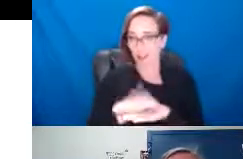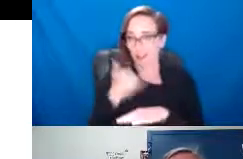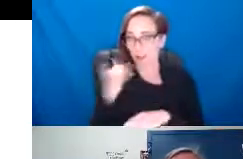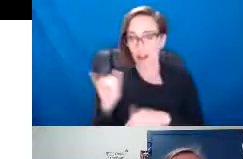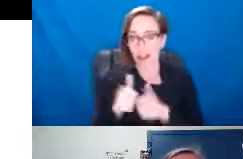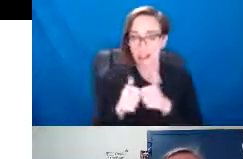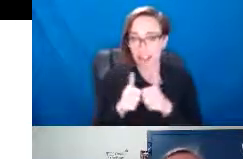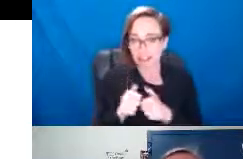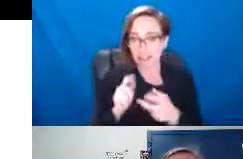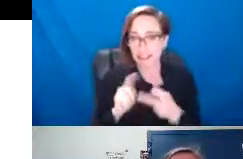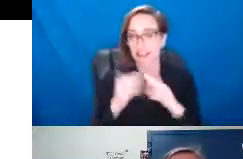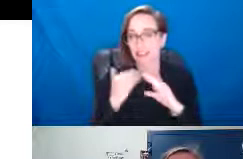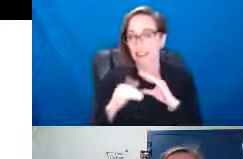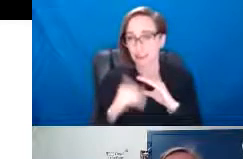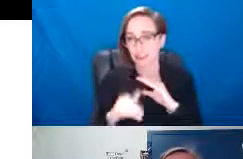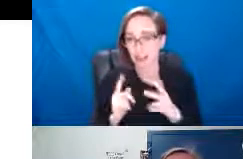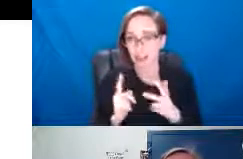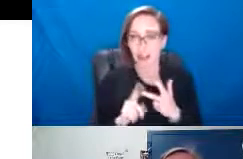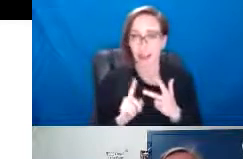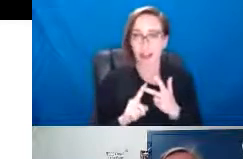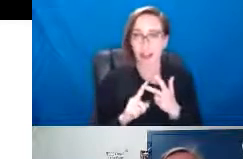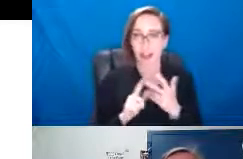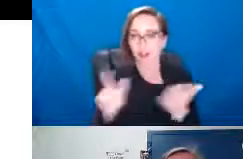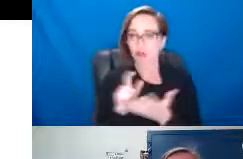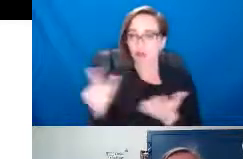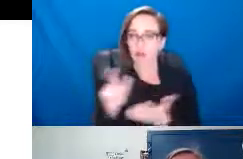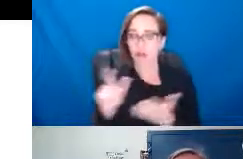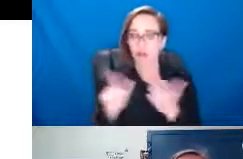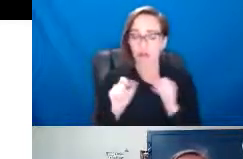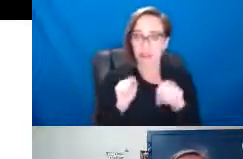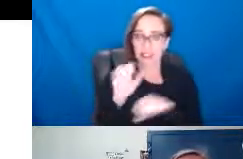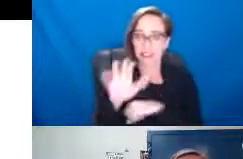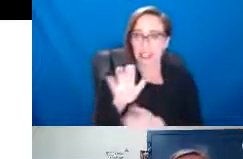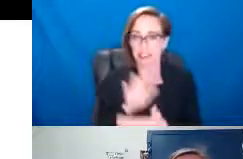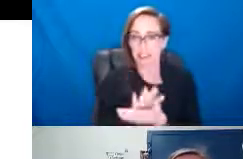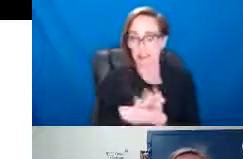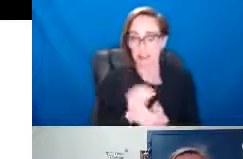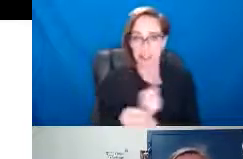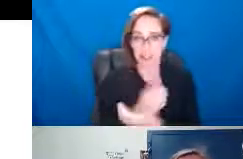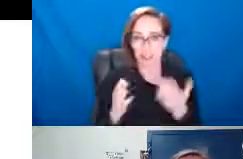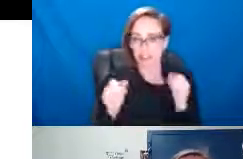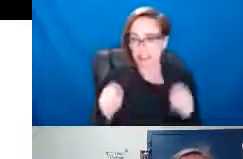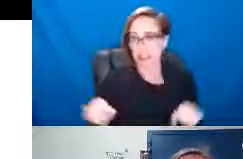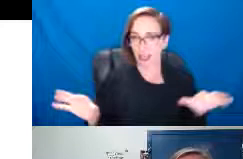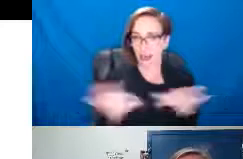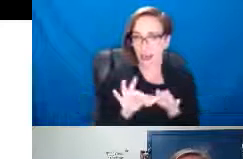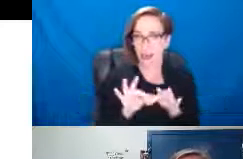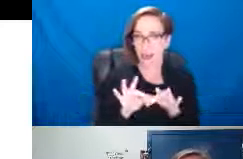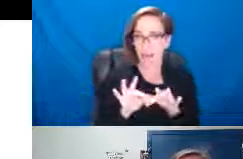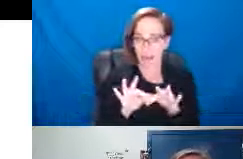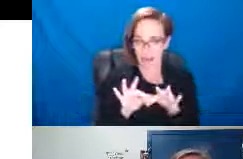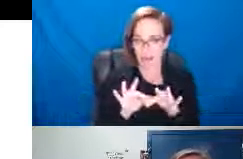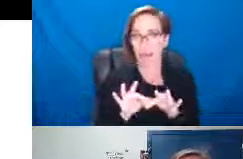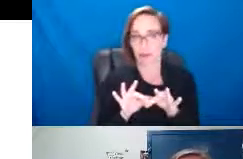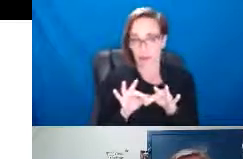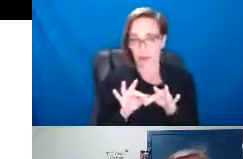your emails. You're able to move around, you're able to send documents. It's a great tool, great technology